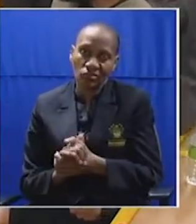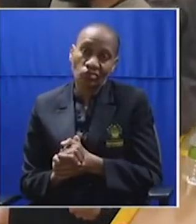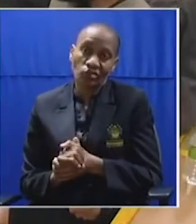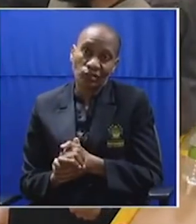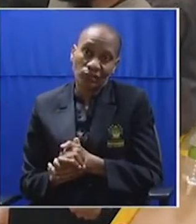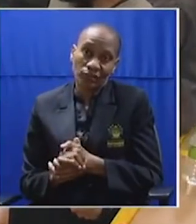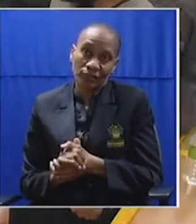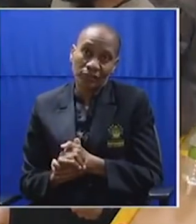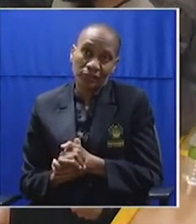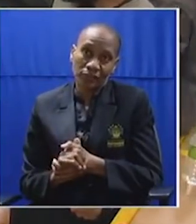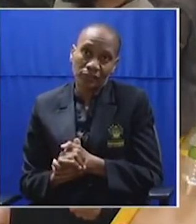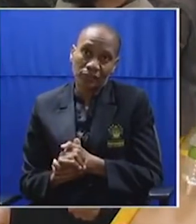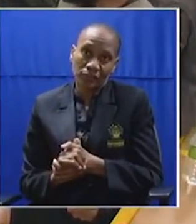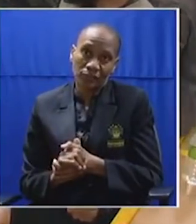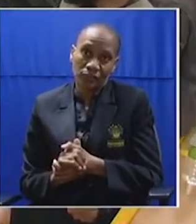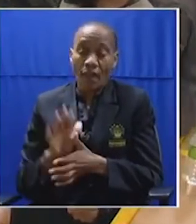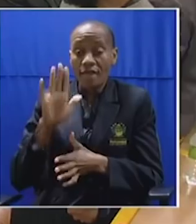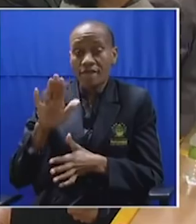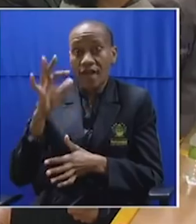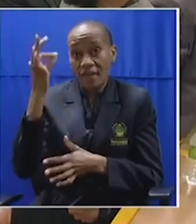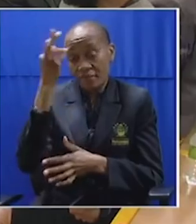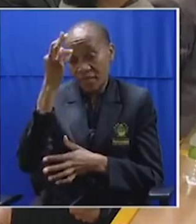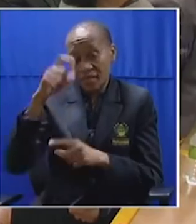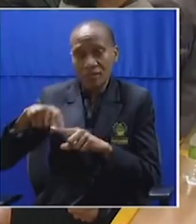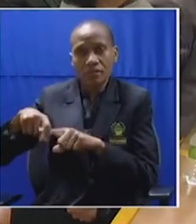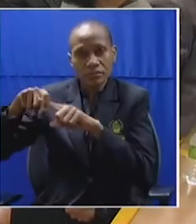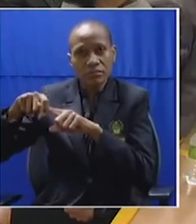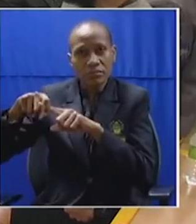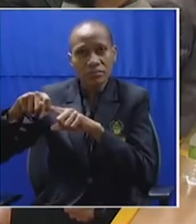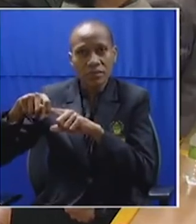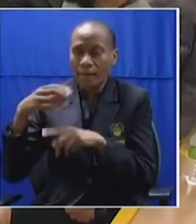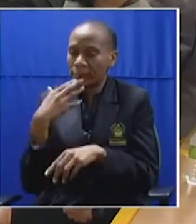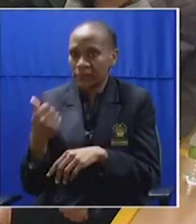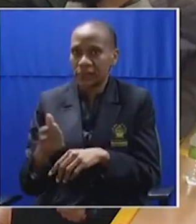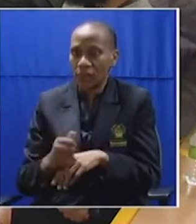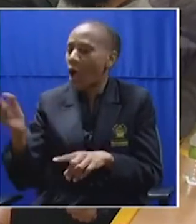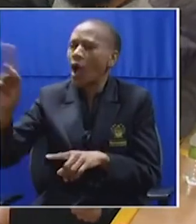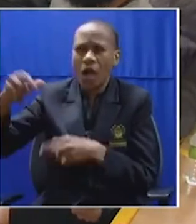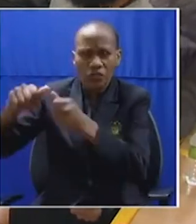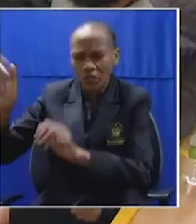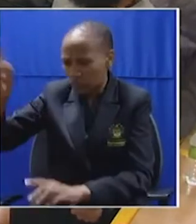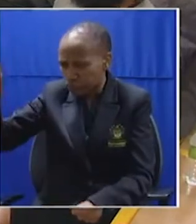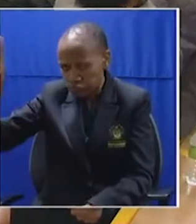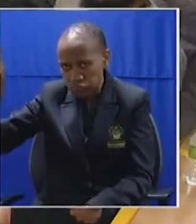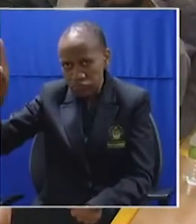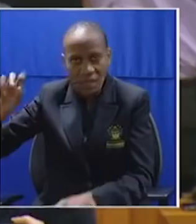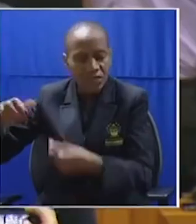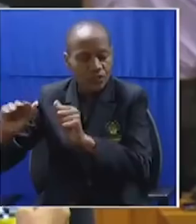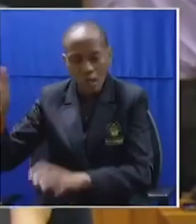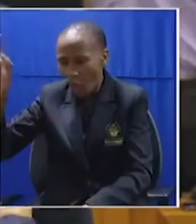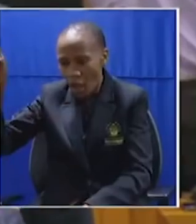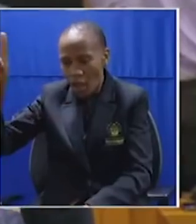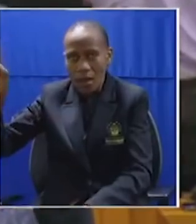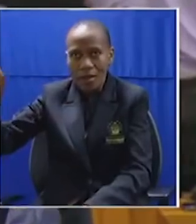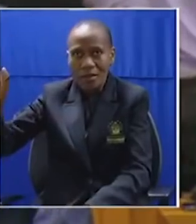Can we suspend the house for 5 minutes? No, no, no, no, chaps. Protection services. President. The EFF